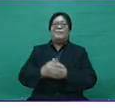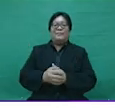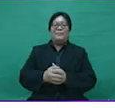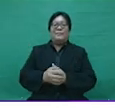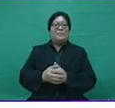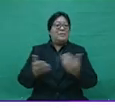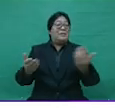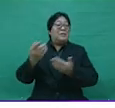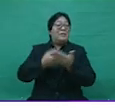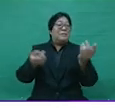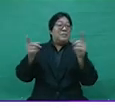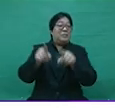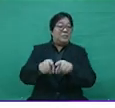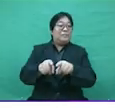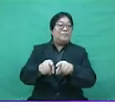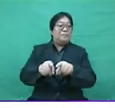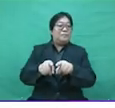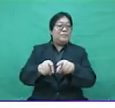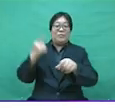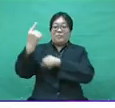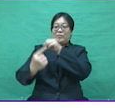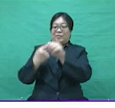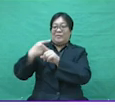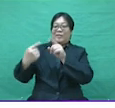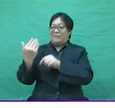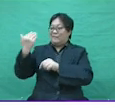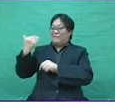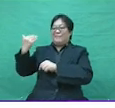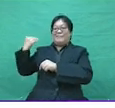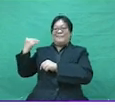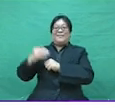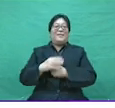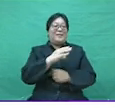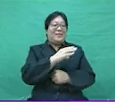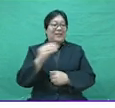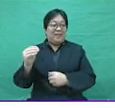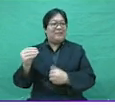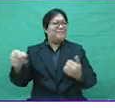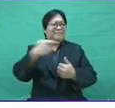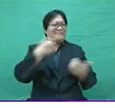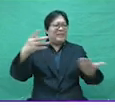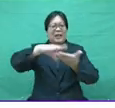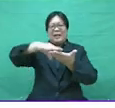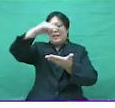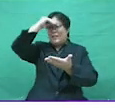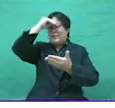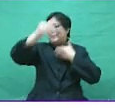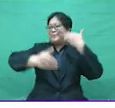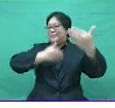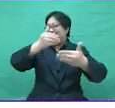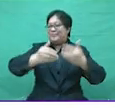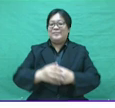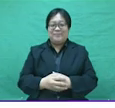to that what has happened 1.5 years ago, and to learn the